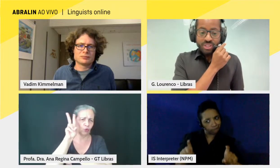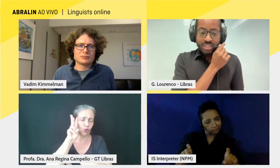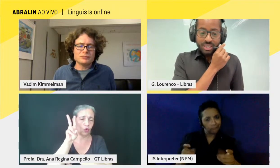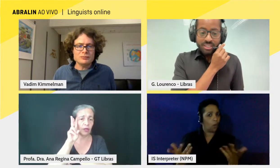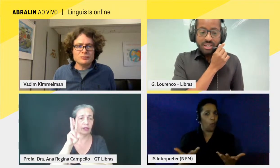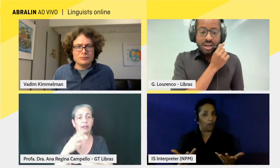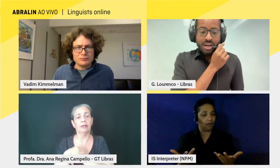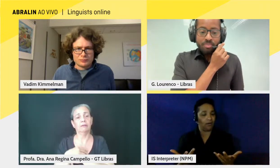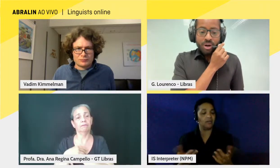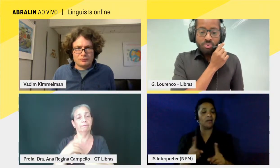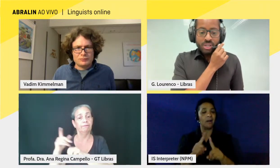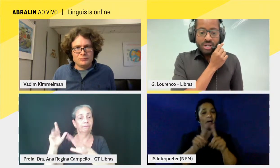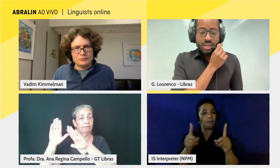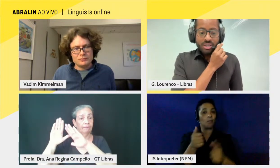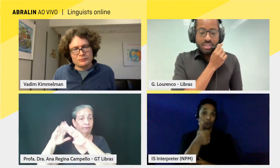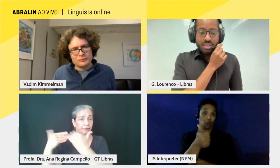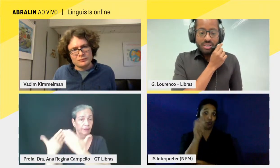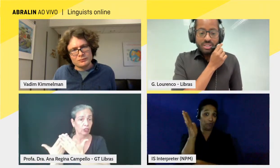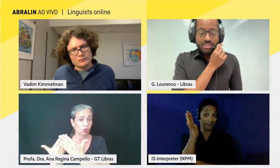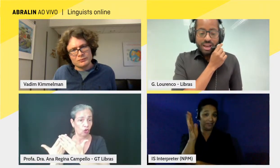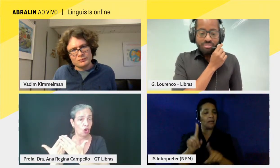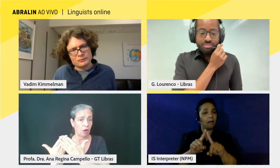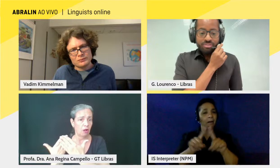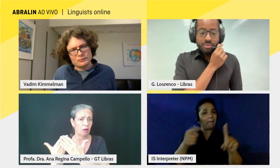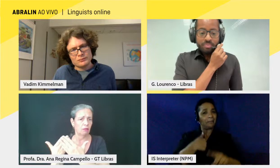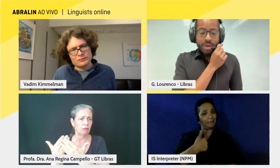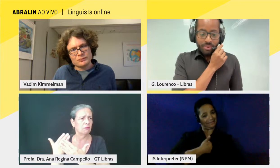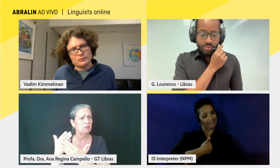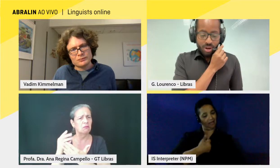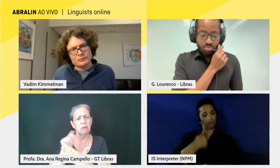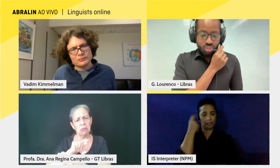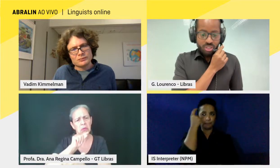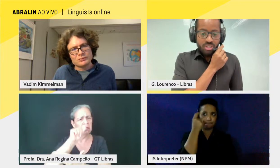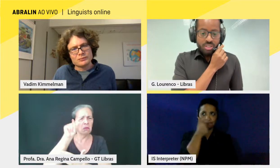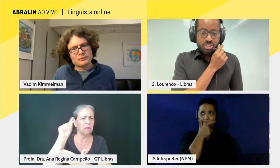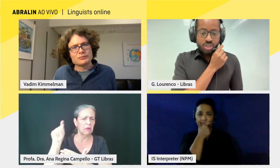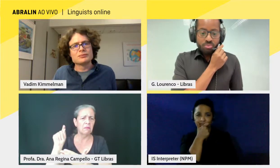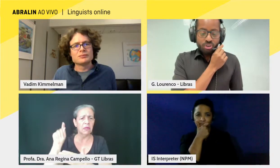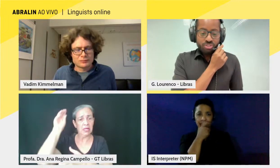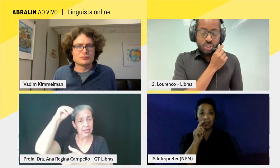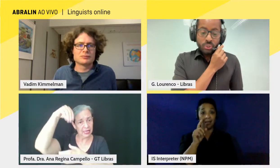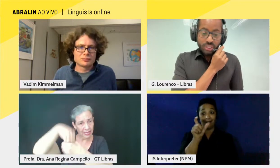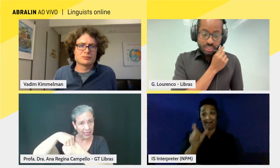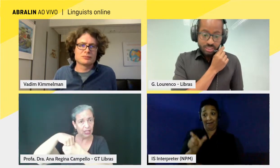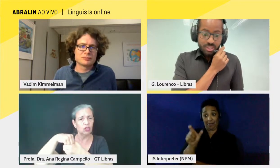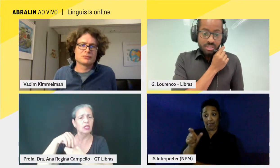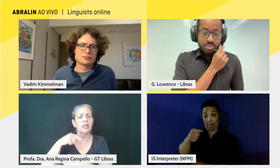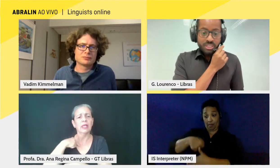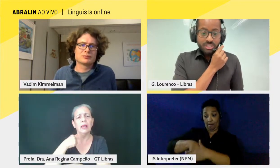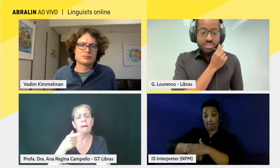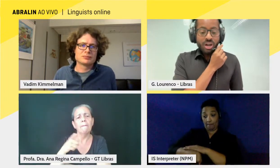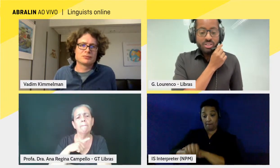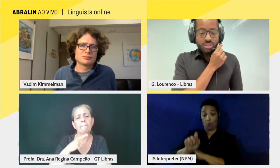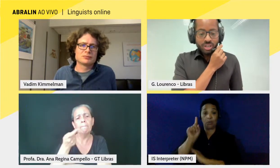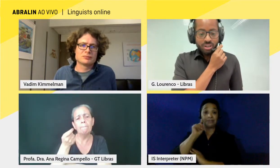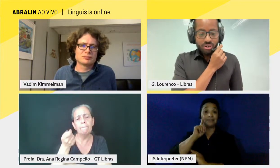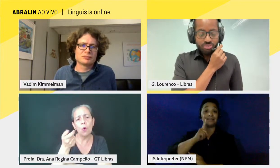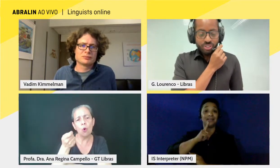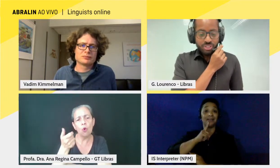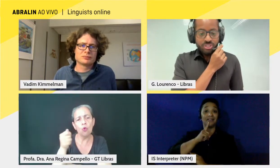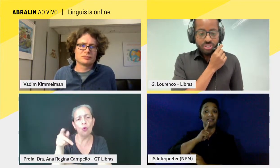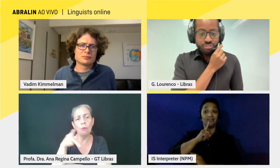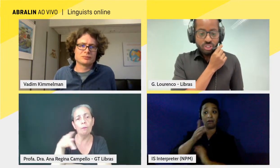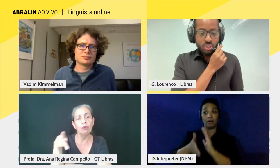was thinking about the deaf background in terms of schooling, because inside